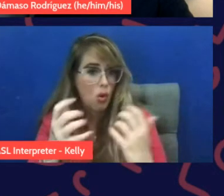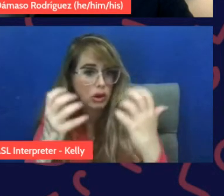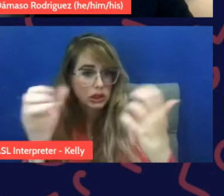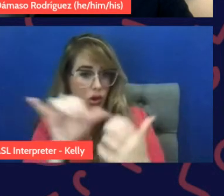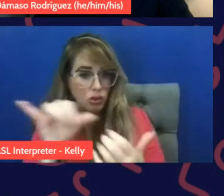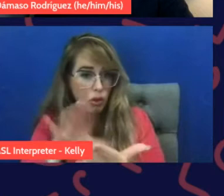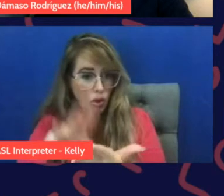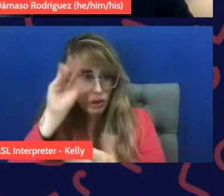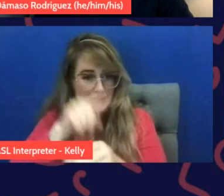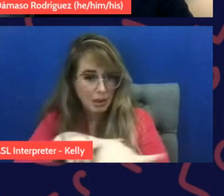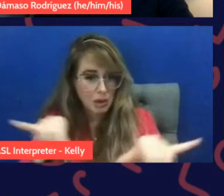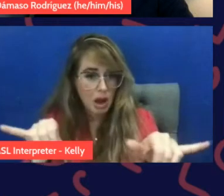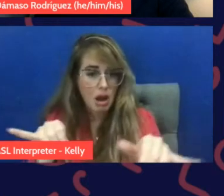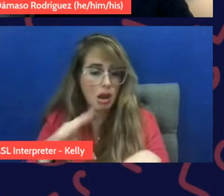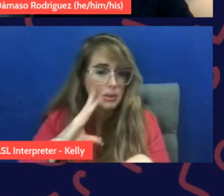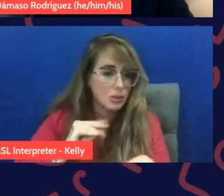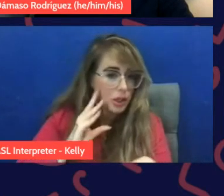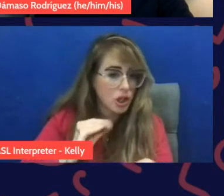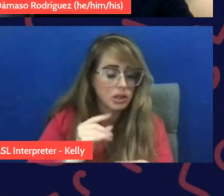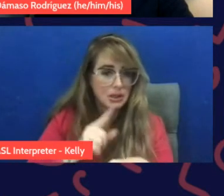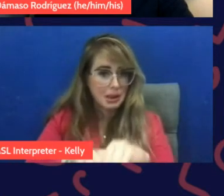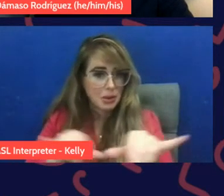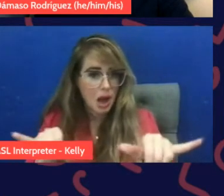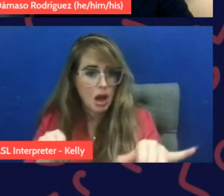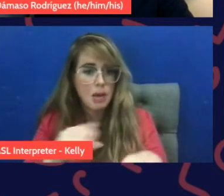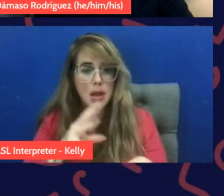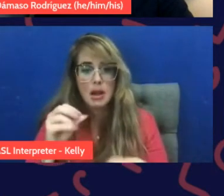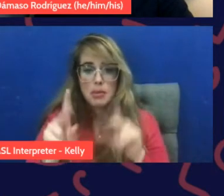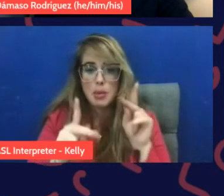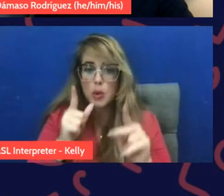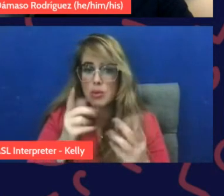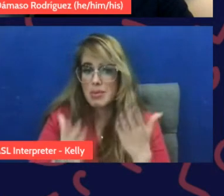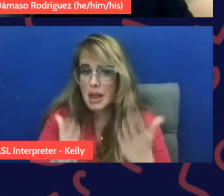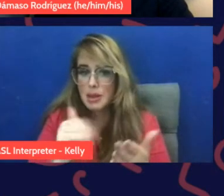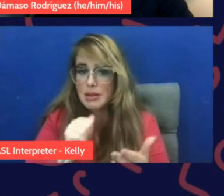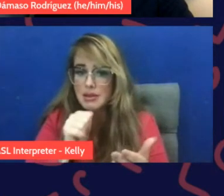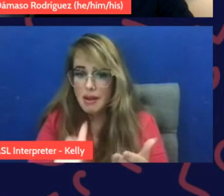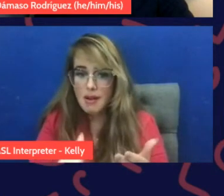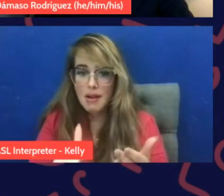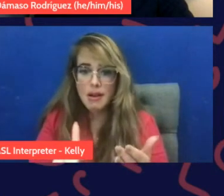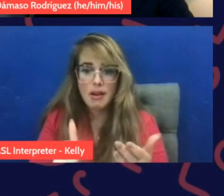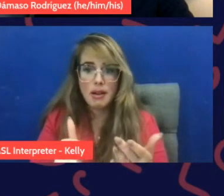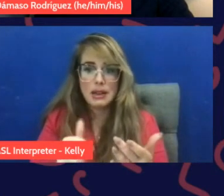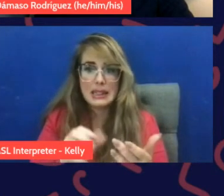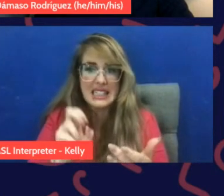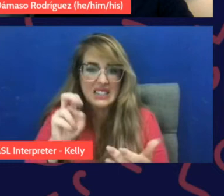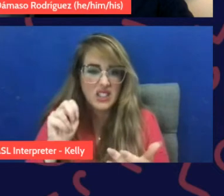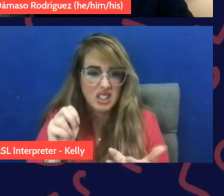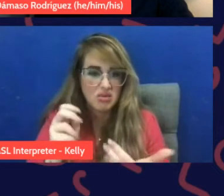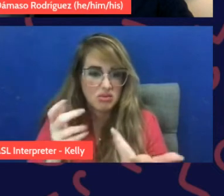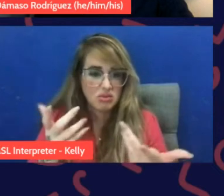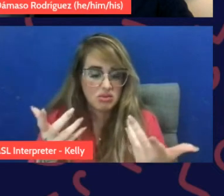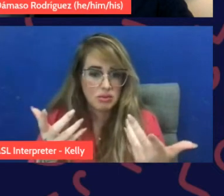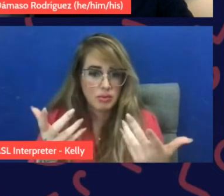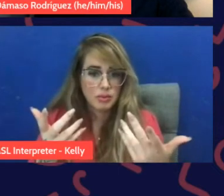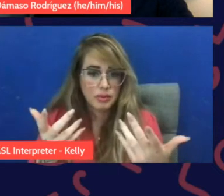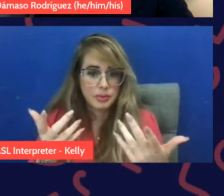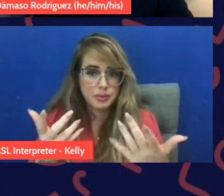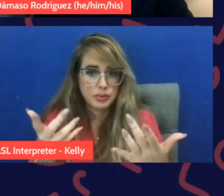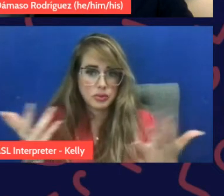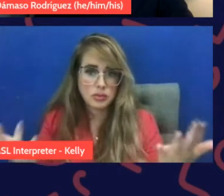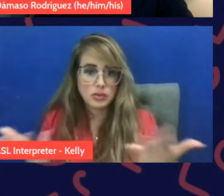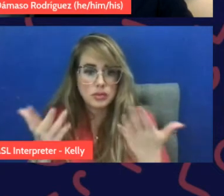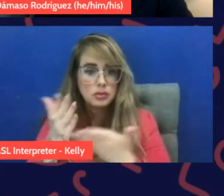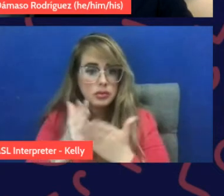and experiencing similarly, and people that may not have had, could not even name